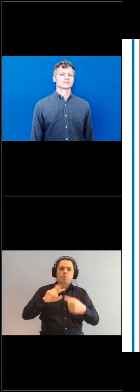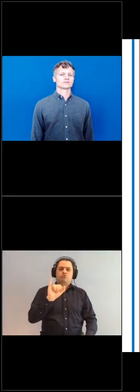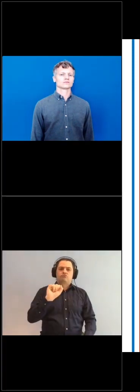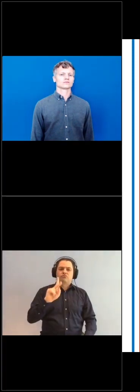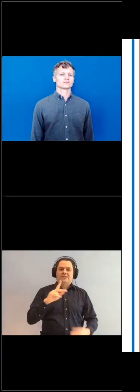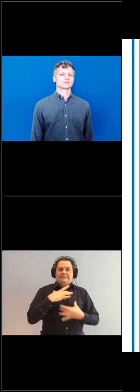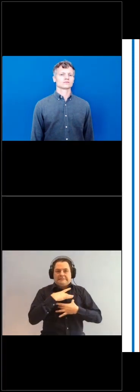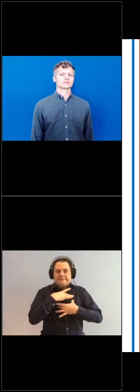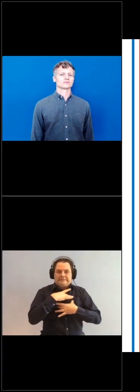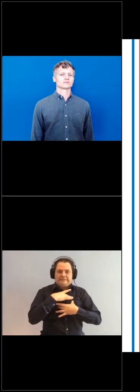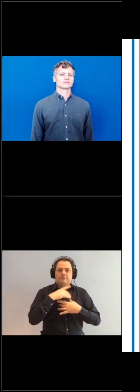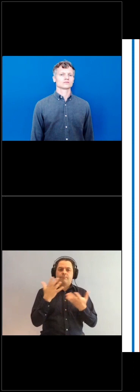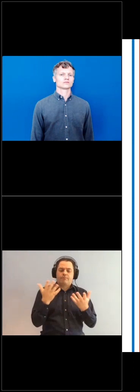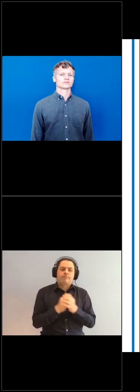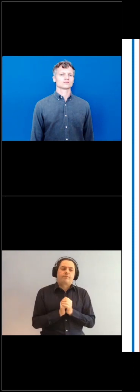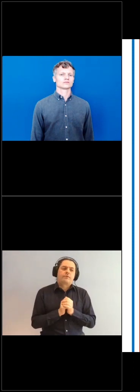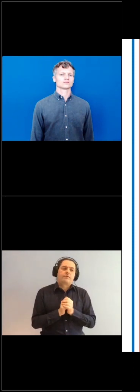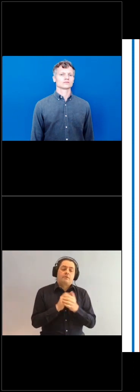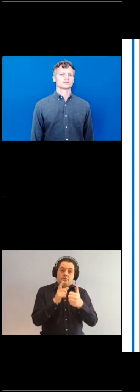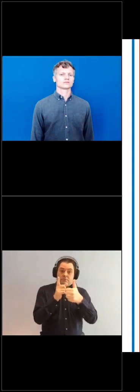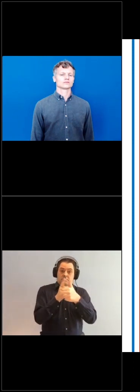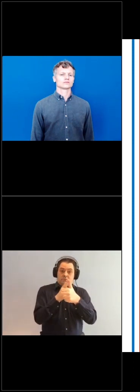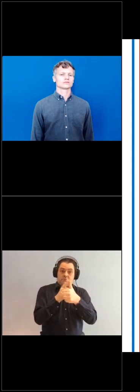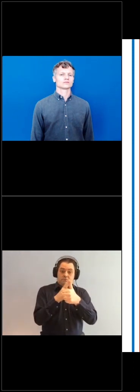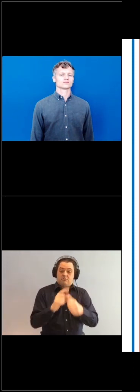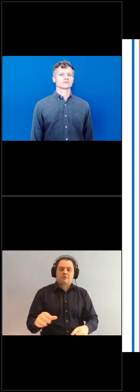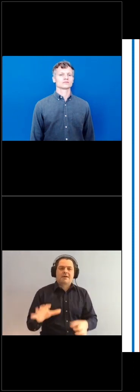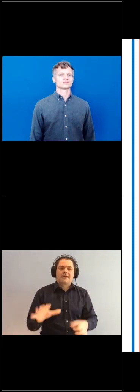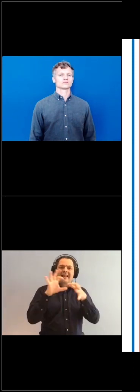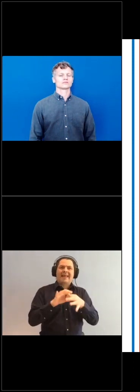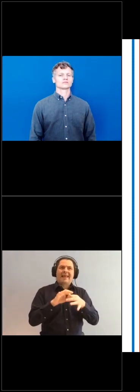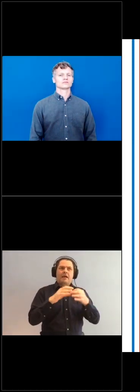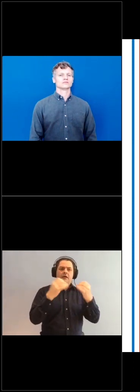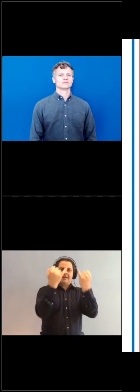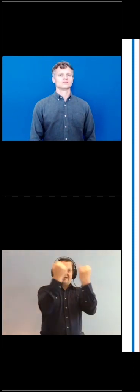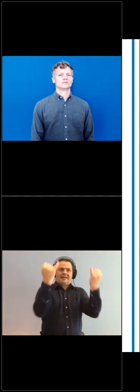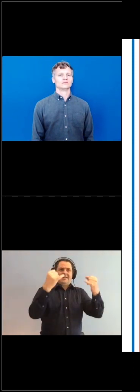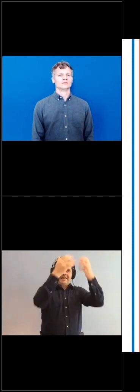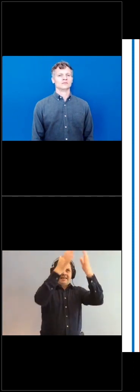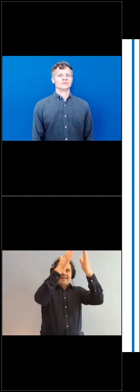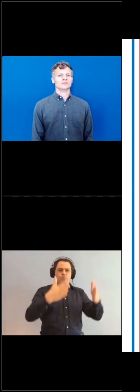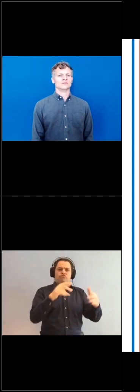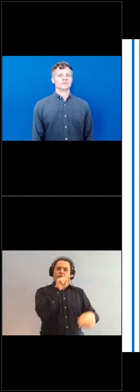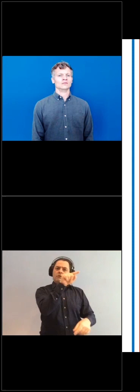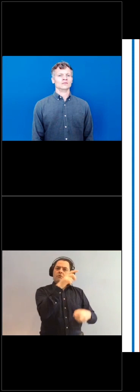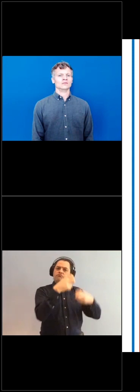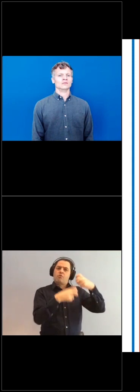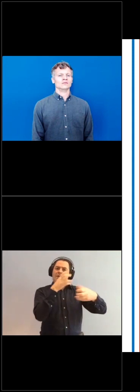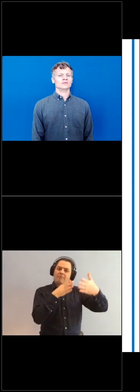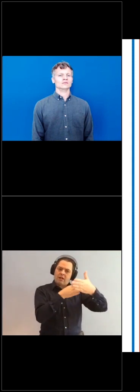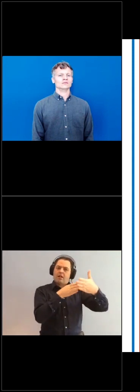For example, the first is about institutional barrier. In this case, persons